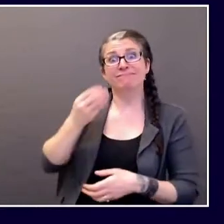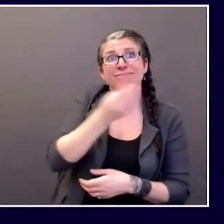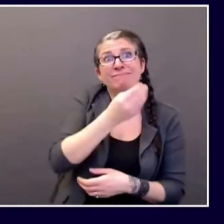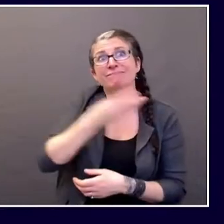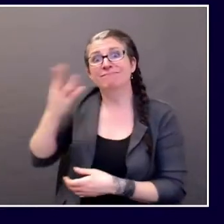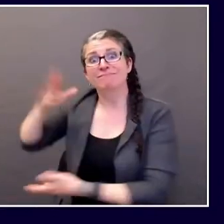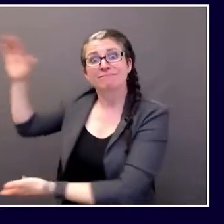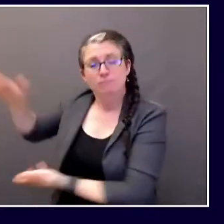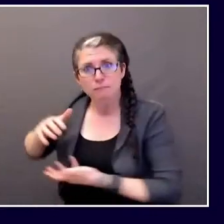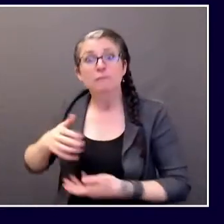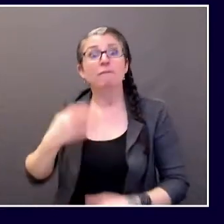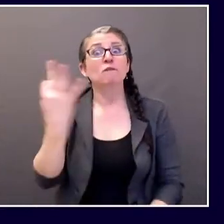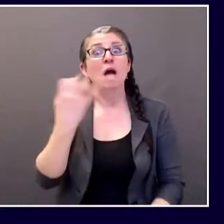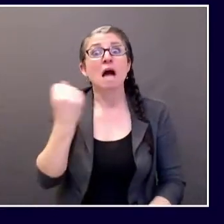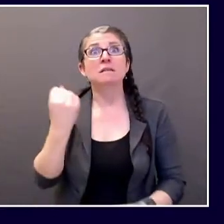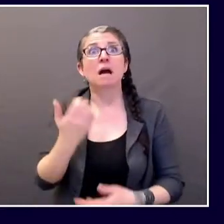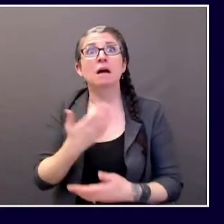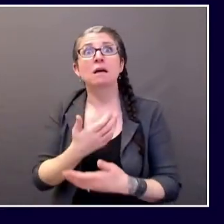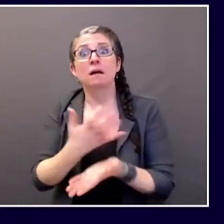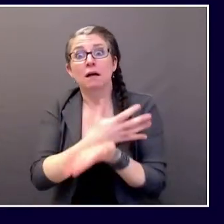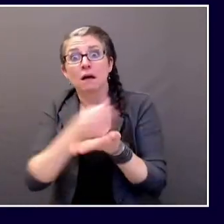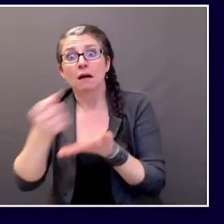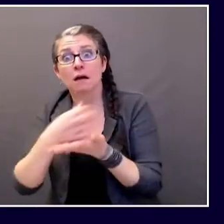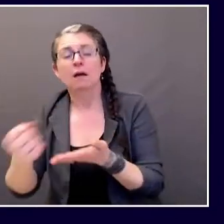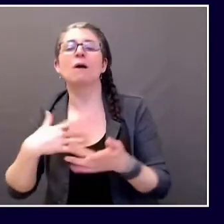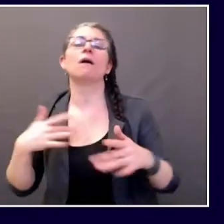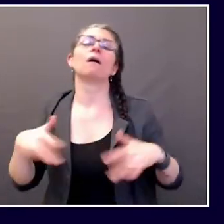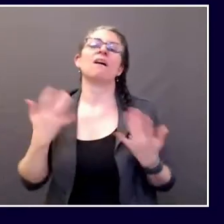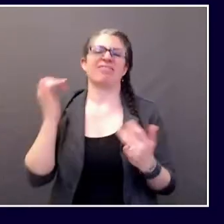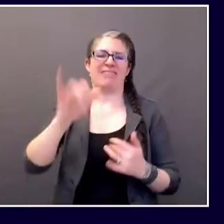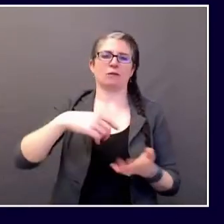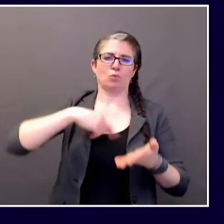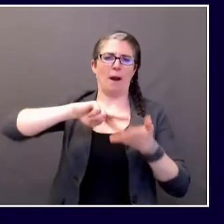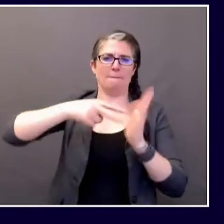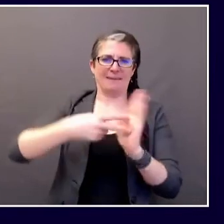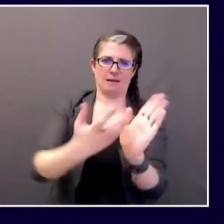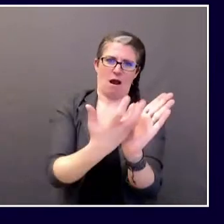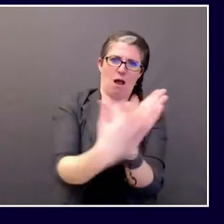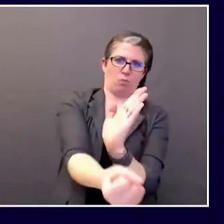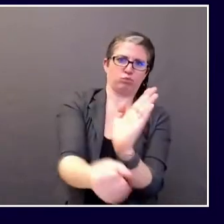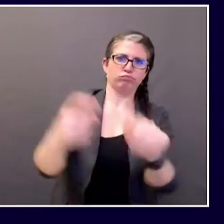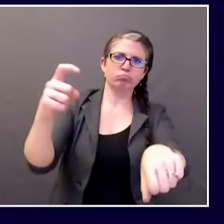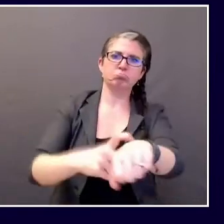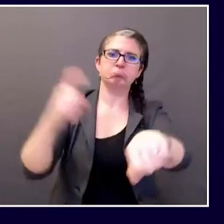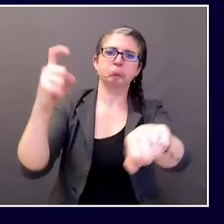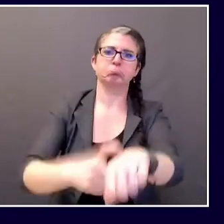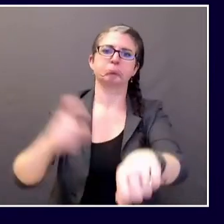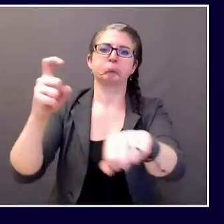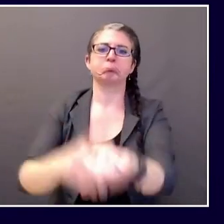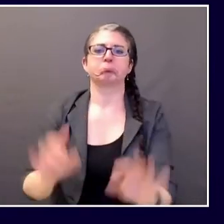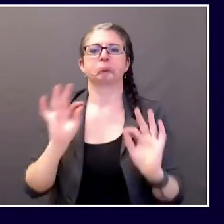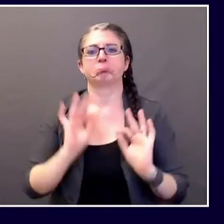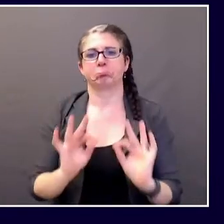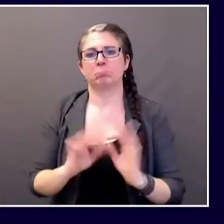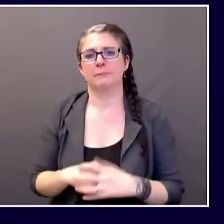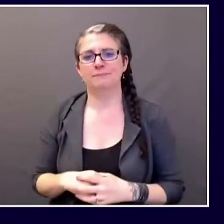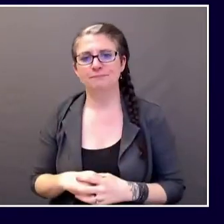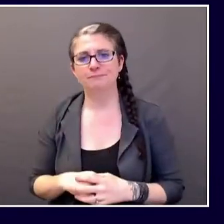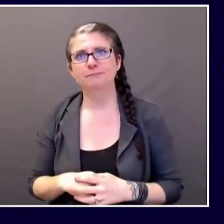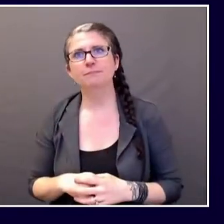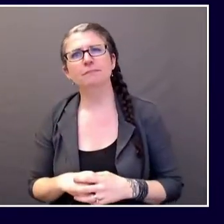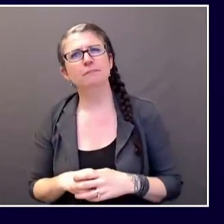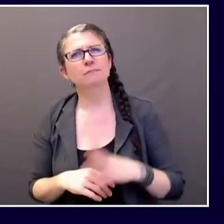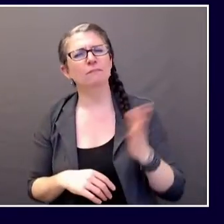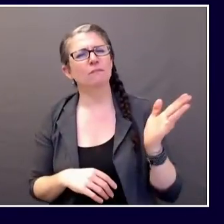safe immediately. That's what I mean when I talk about speed. And you've talked about how occupational categories and